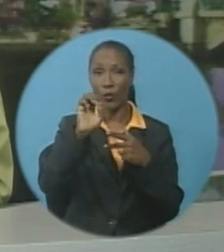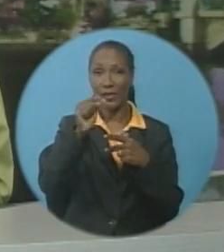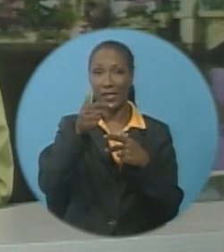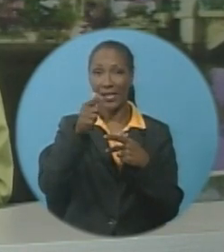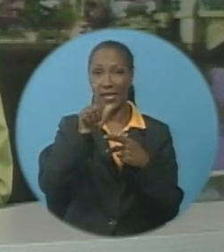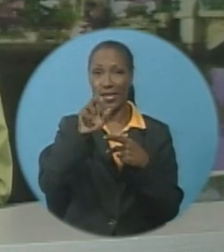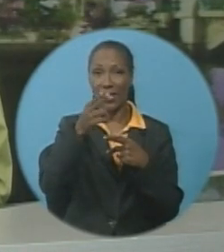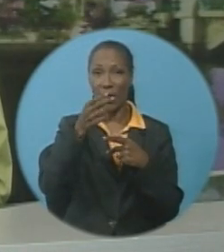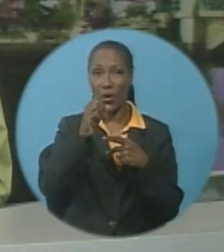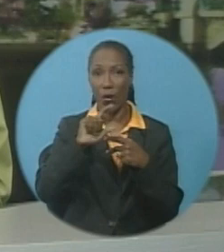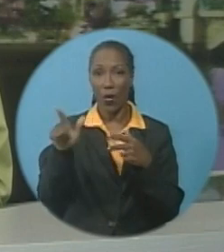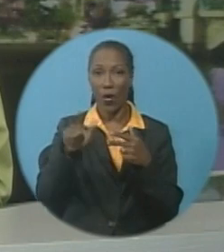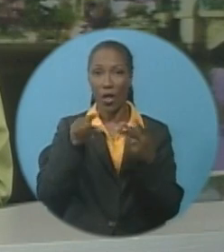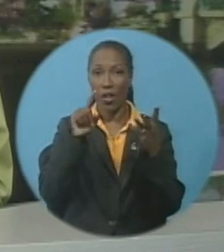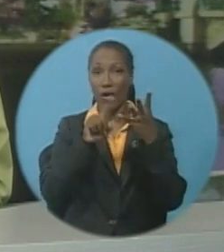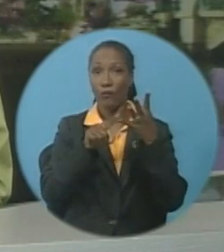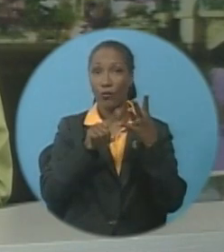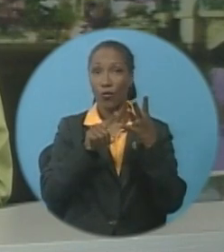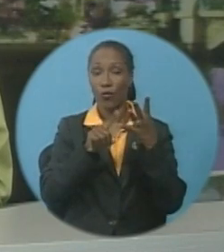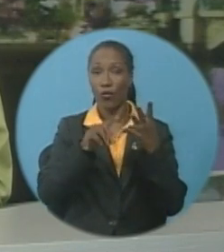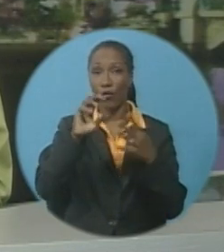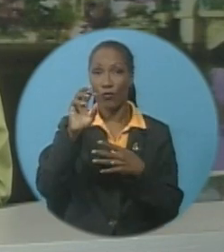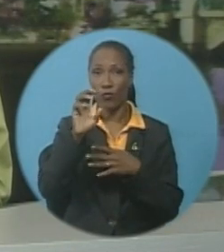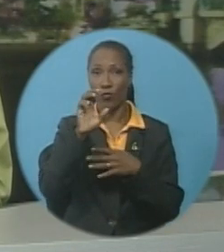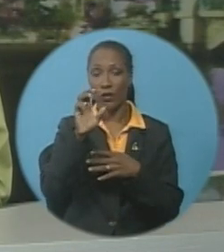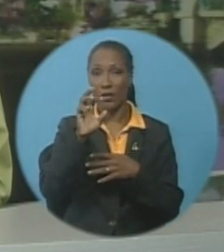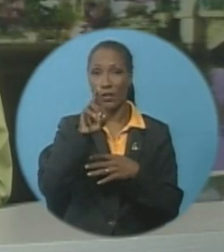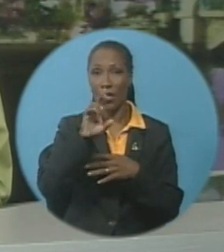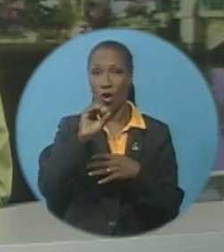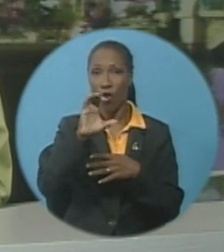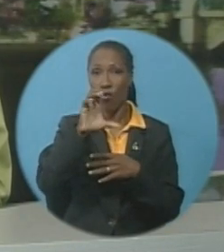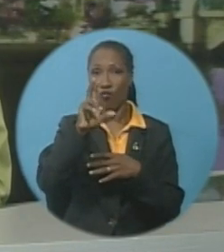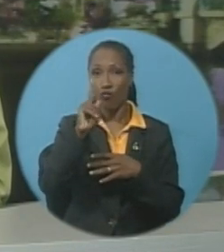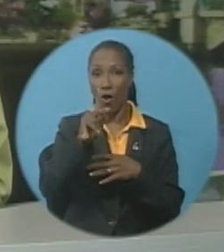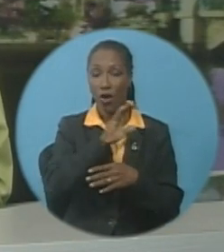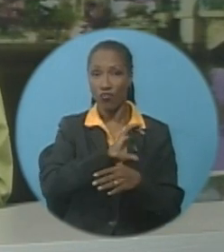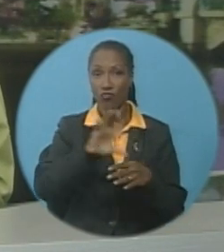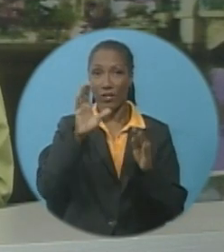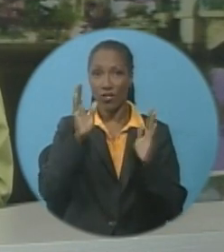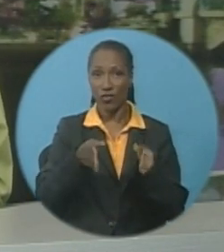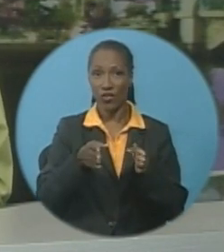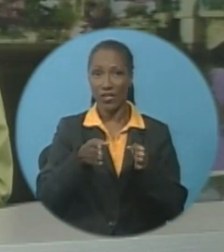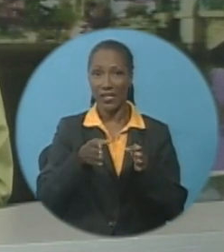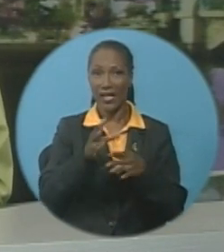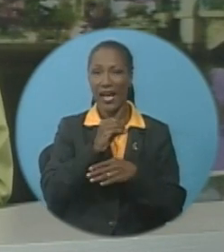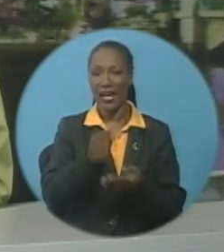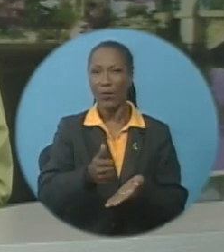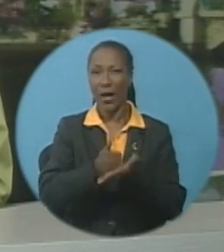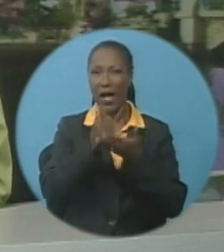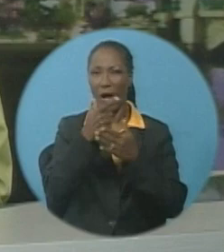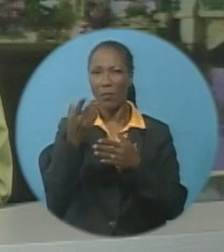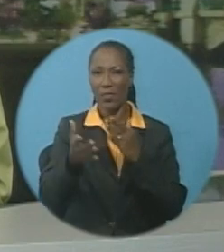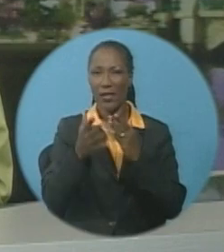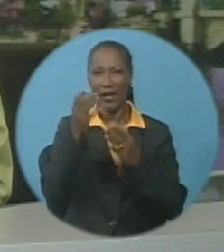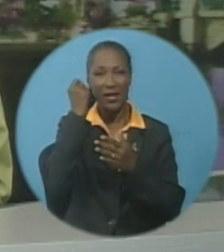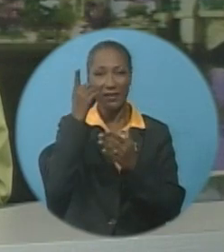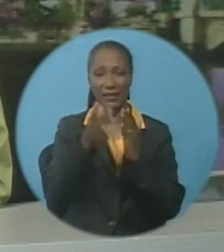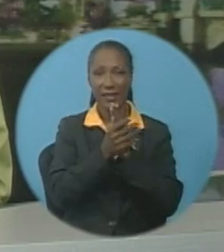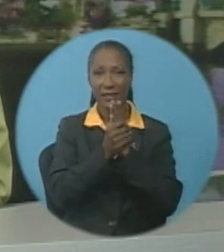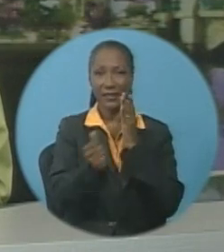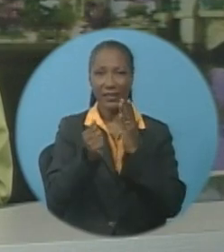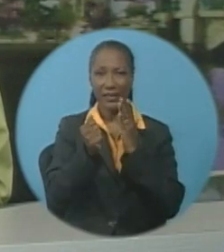School. Mr. Sinclair says the competition has helped to sharpen the students' skills, broaden their knowledge and deepen their understanding